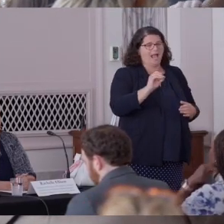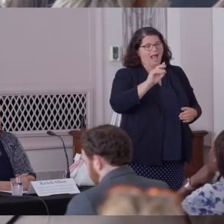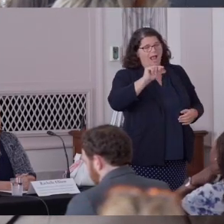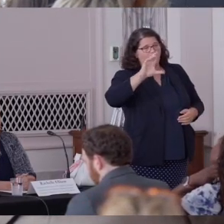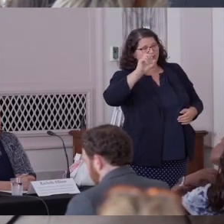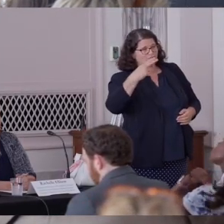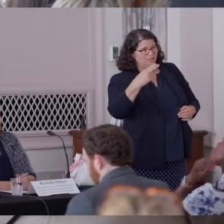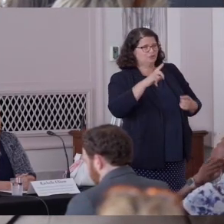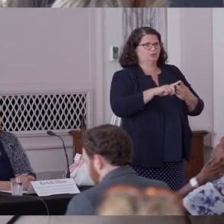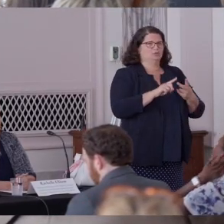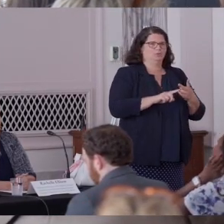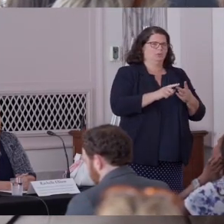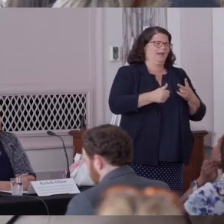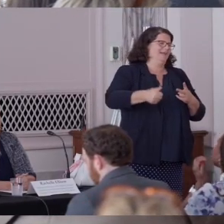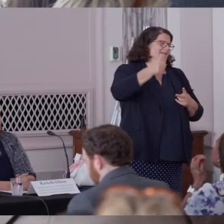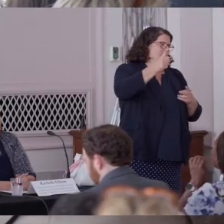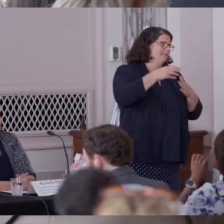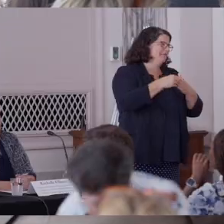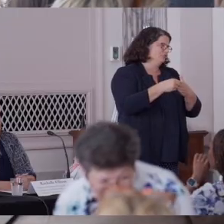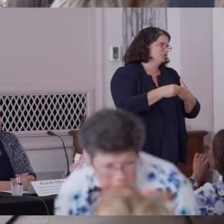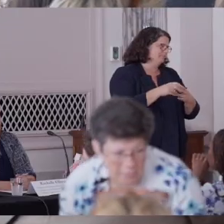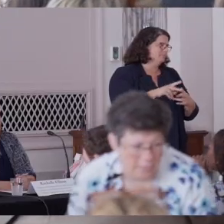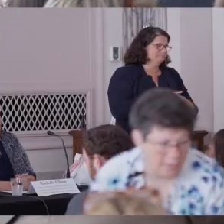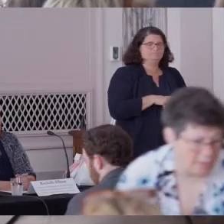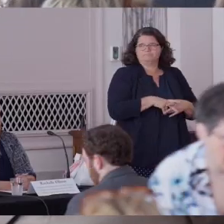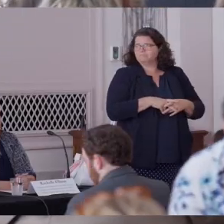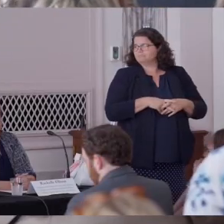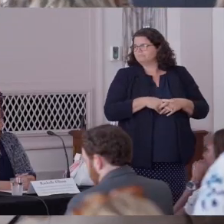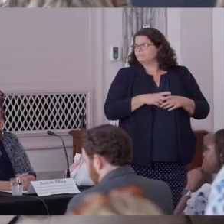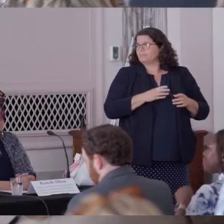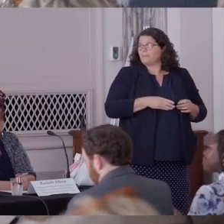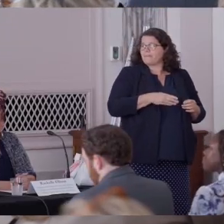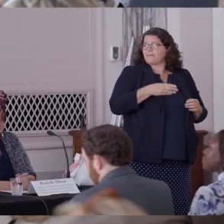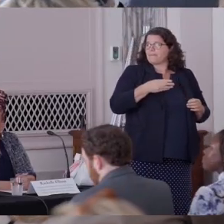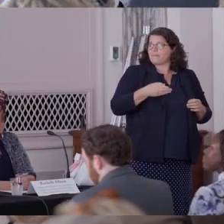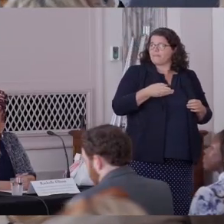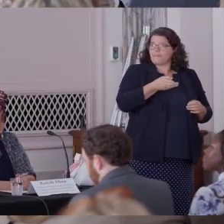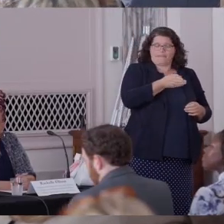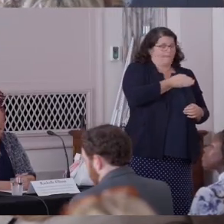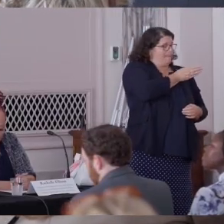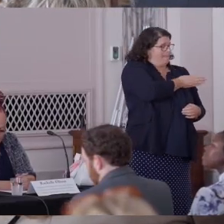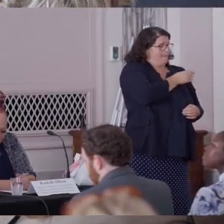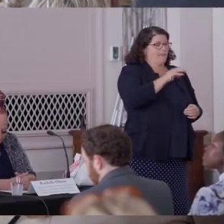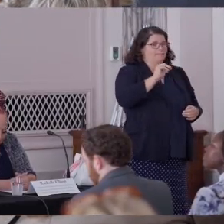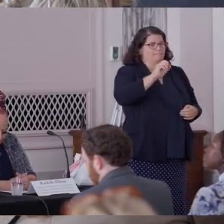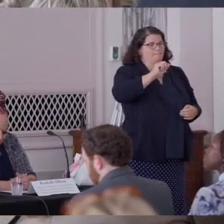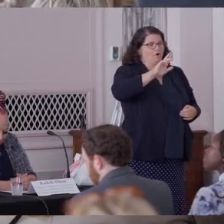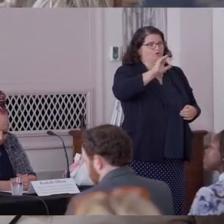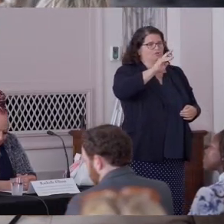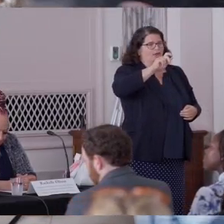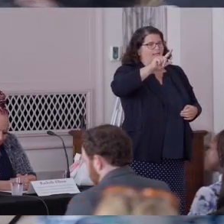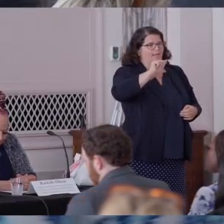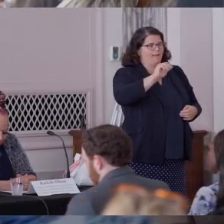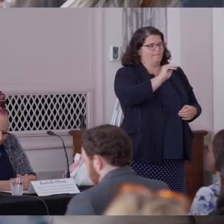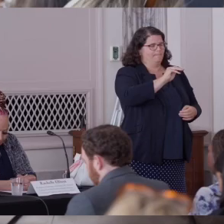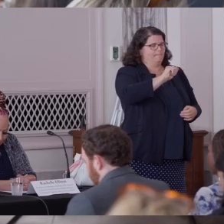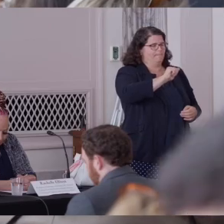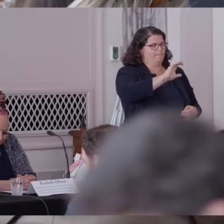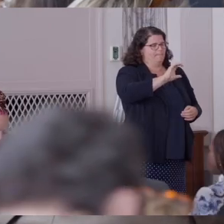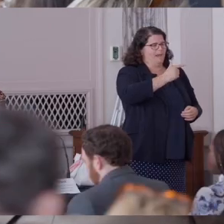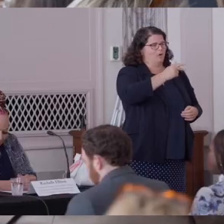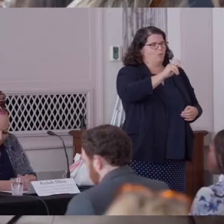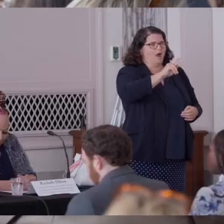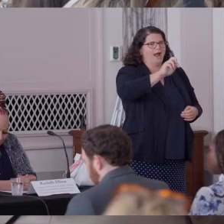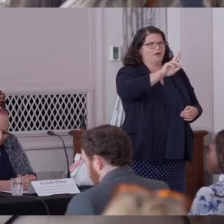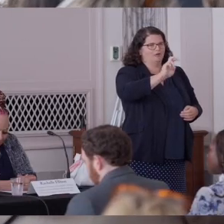leadership. And then to my left is Marcella McGuire. Dr. McGuire is Director of